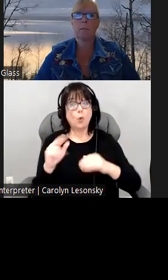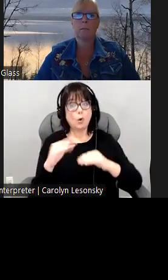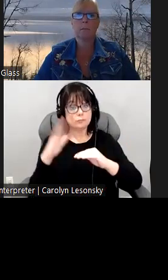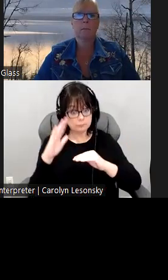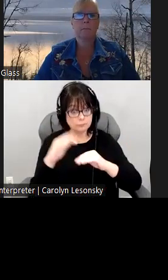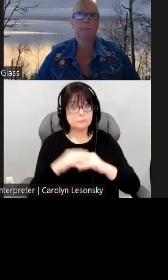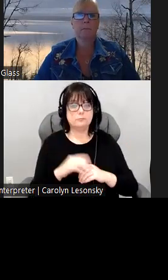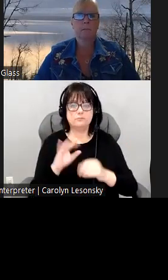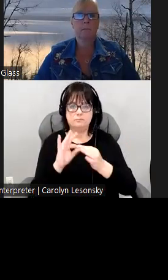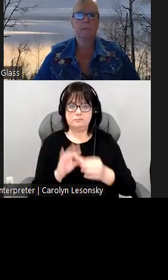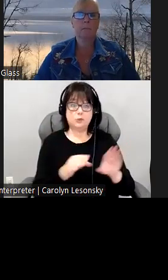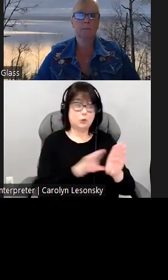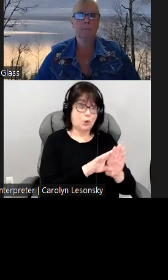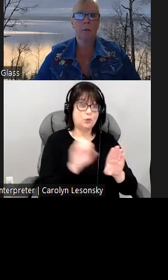should say.